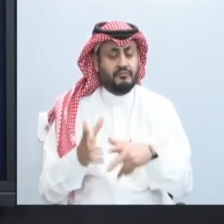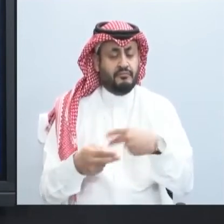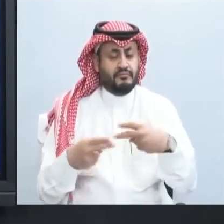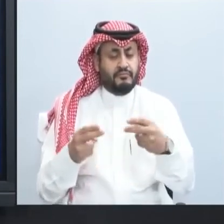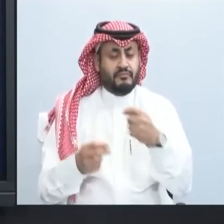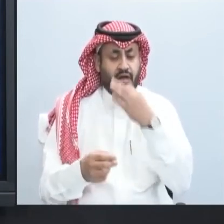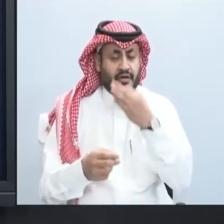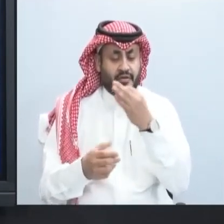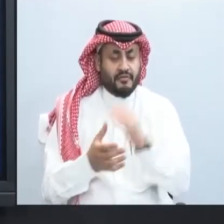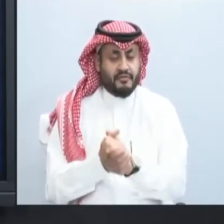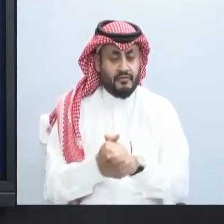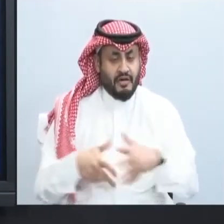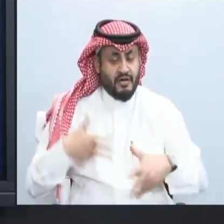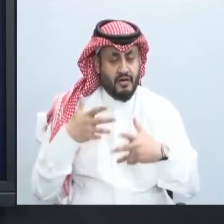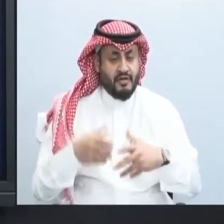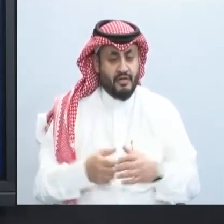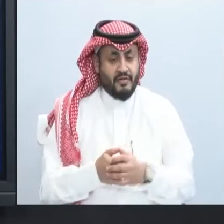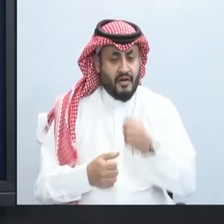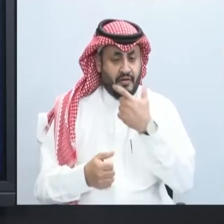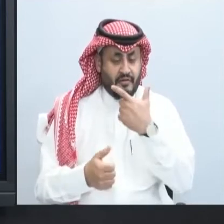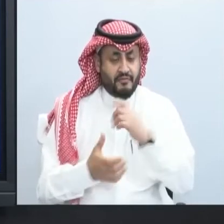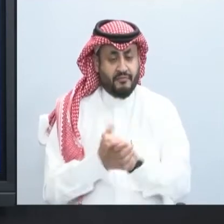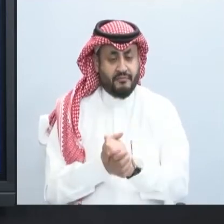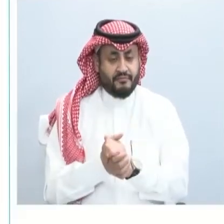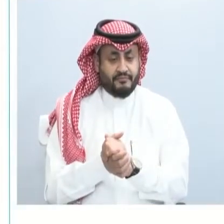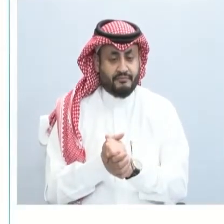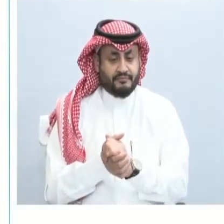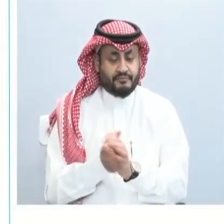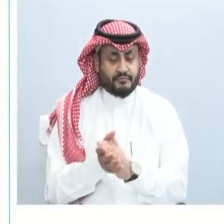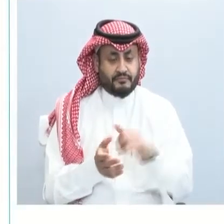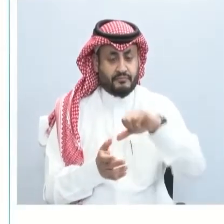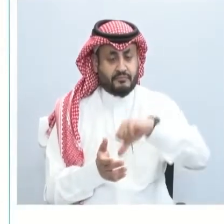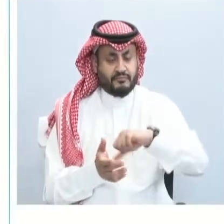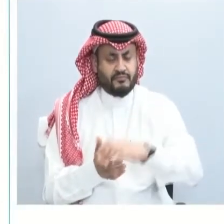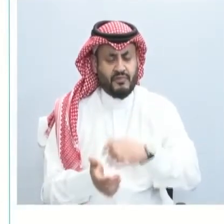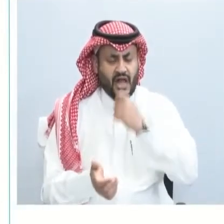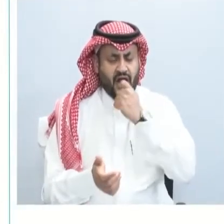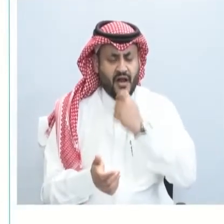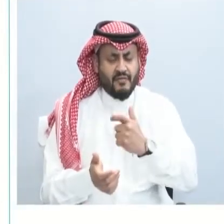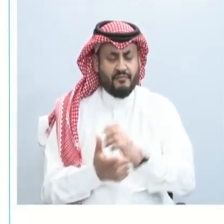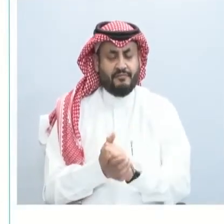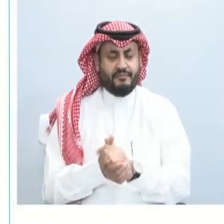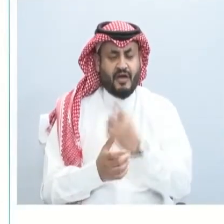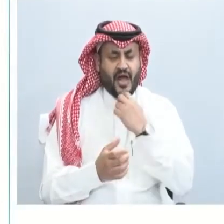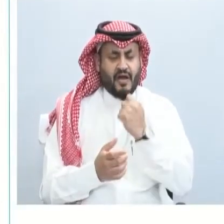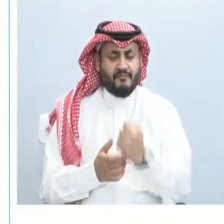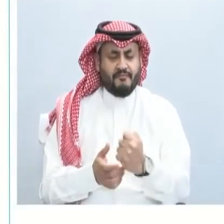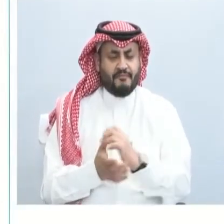is interesting, it is funny, and if you don't, you can say, it is difficult or it is boring.